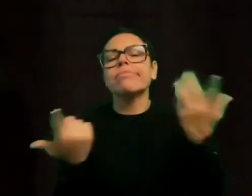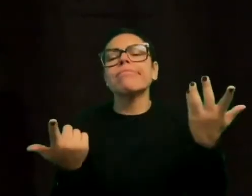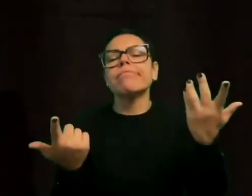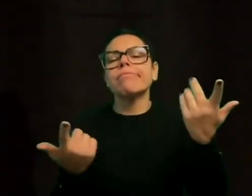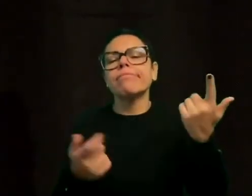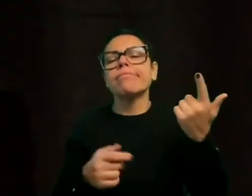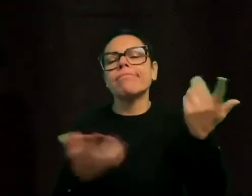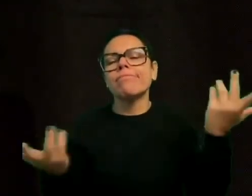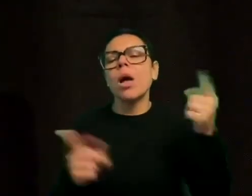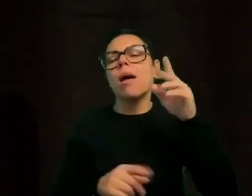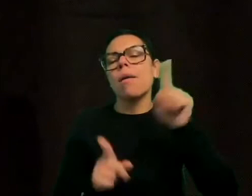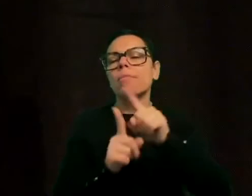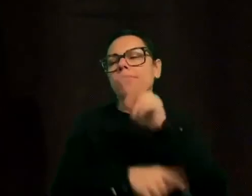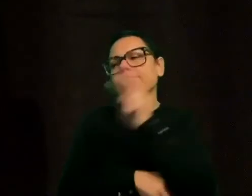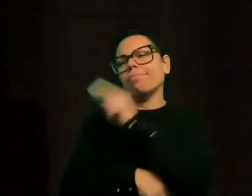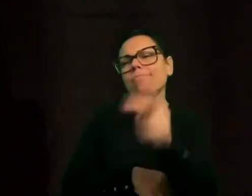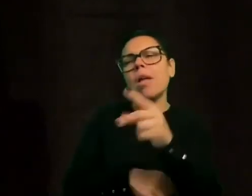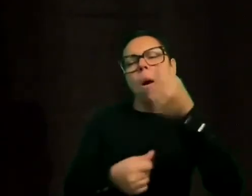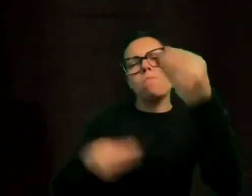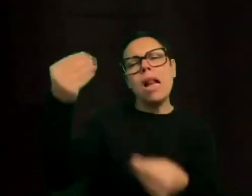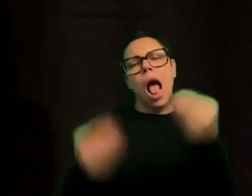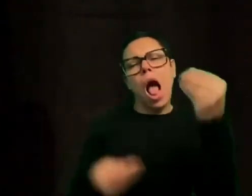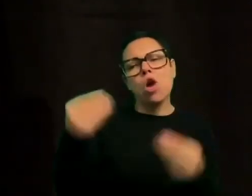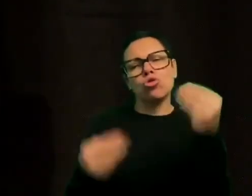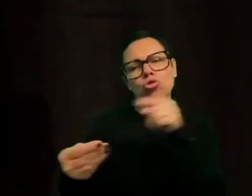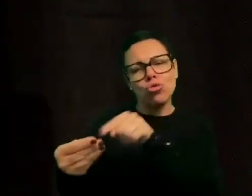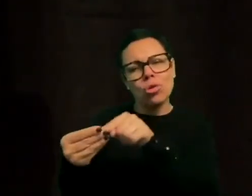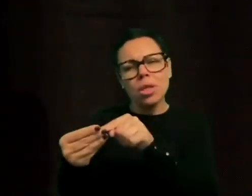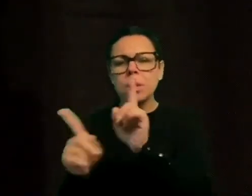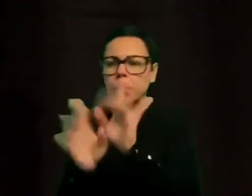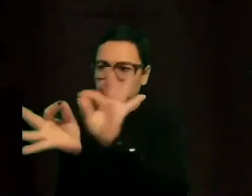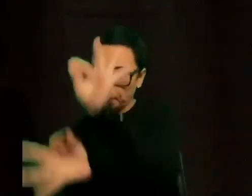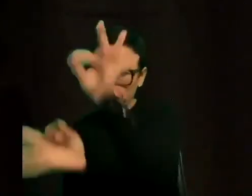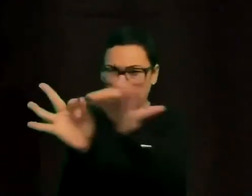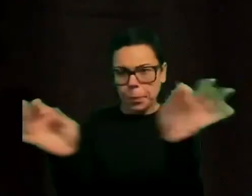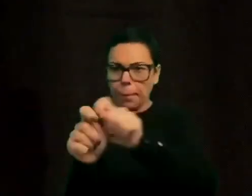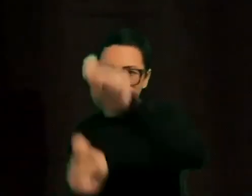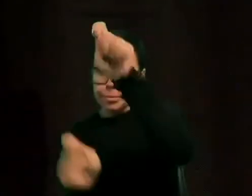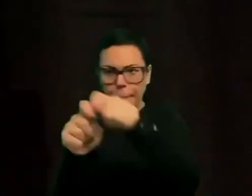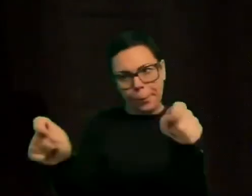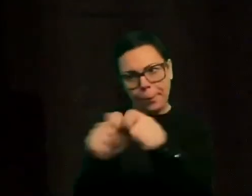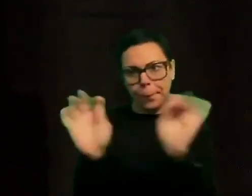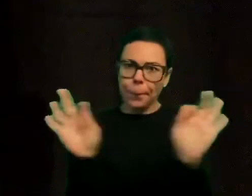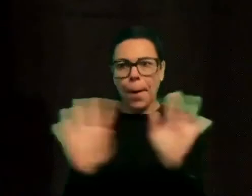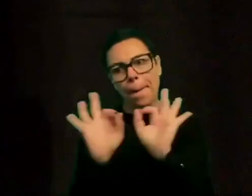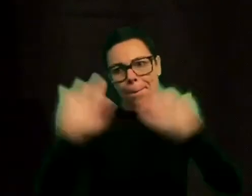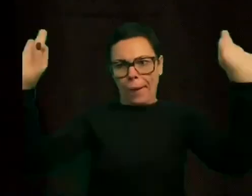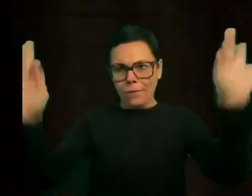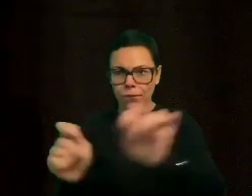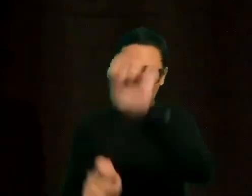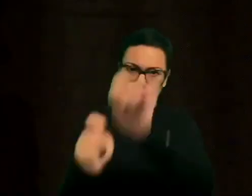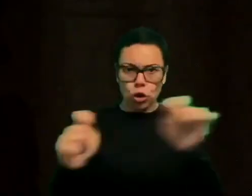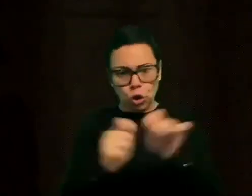have very efficient finances. But really, public procurement is there to serve a community